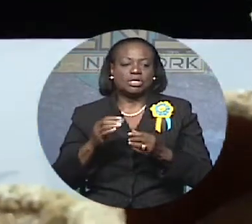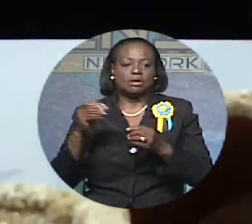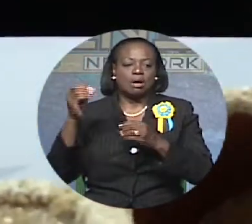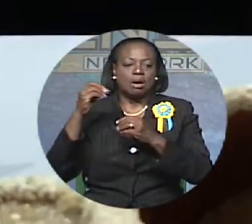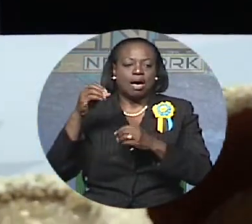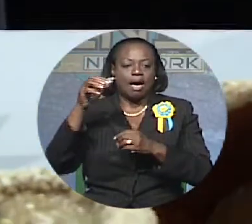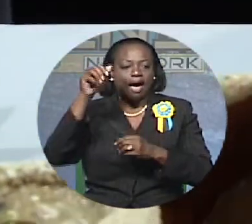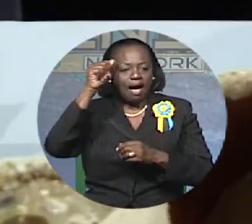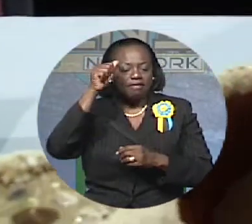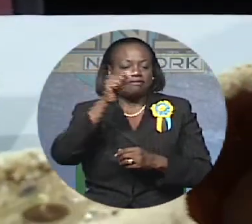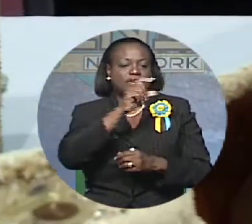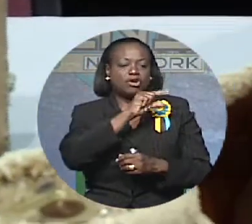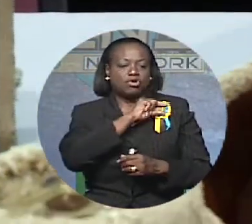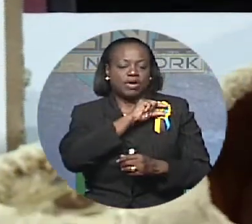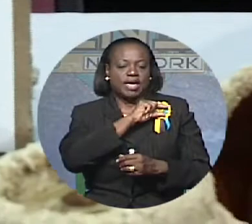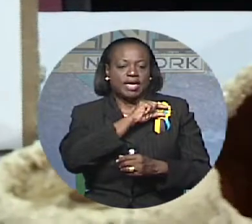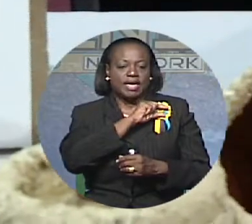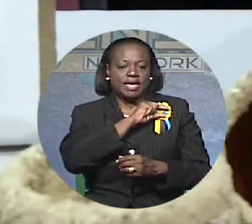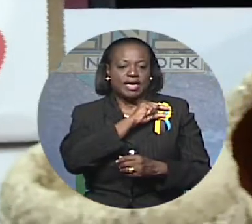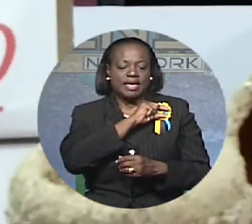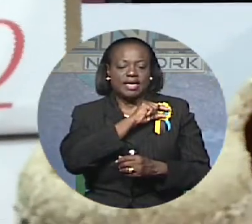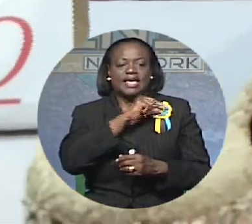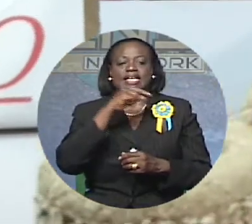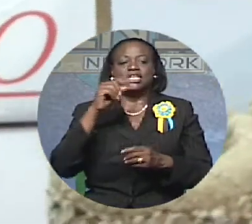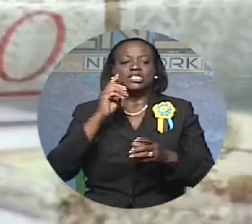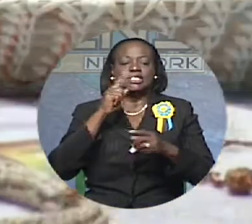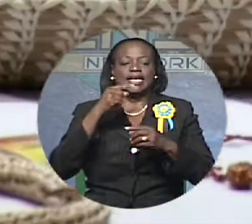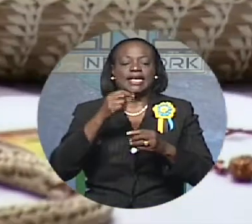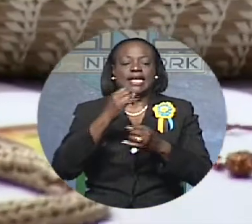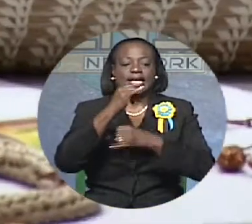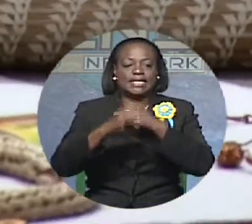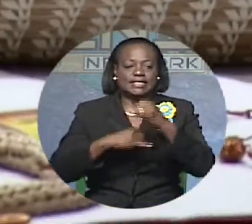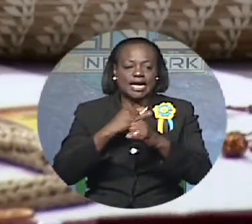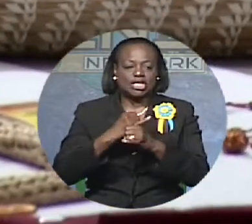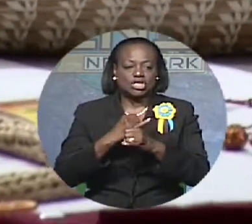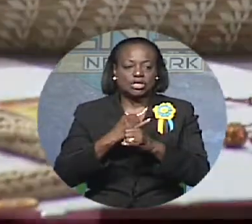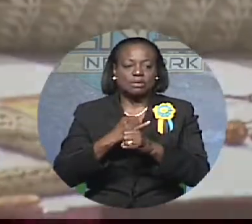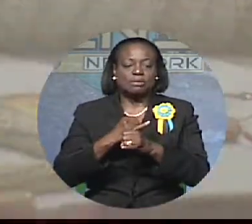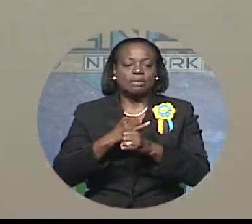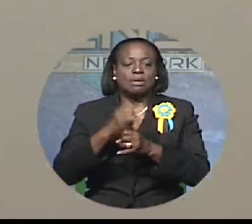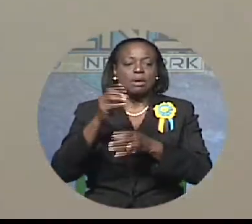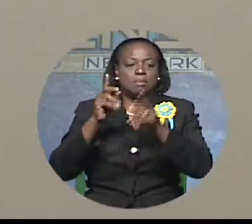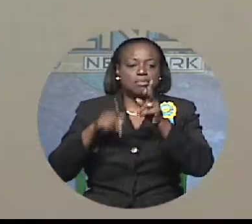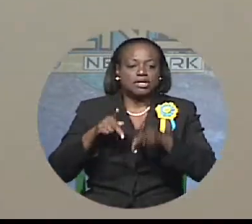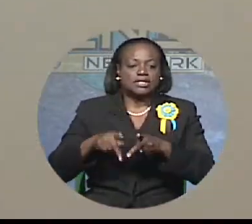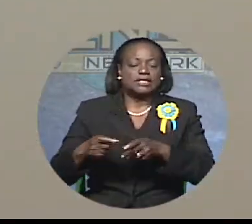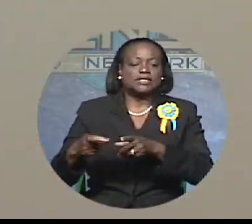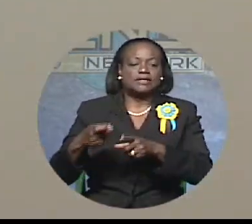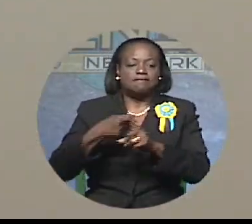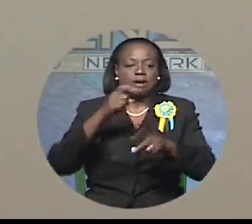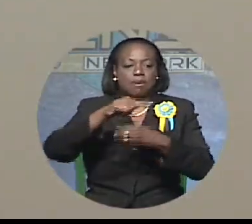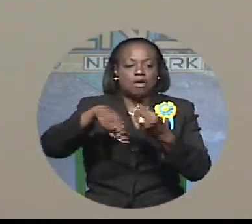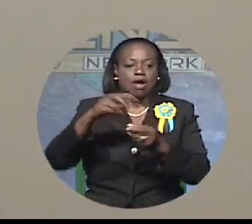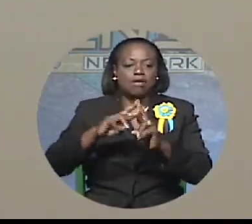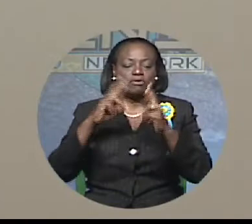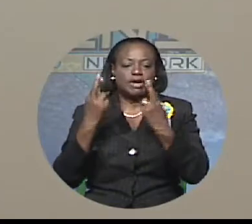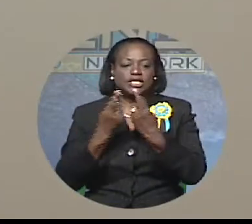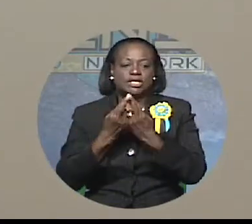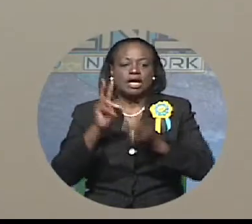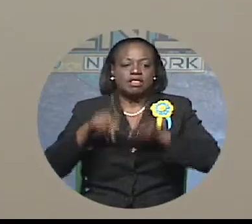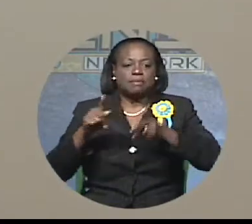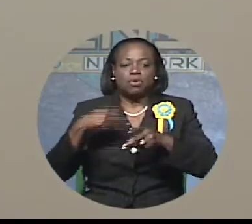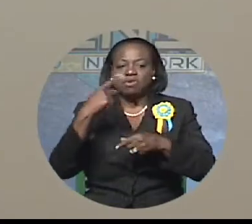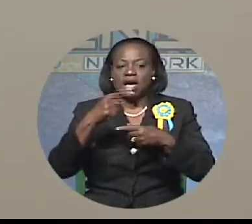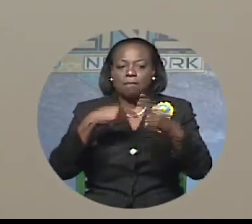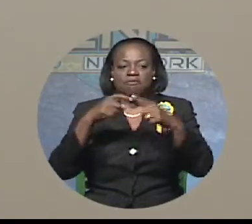addressed intentional or international delegates from around the region. Those of you who have come from outside